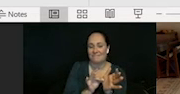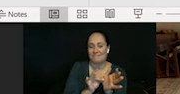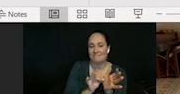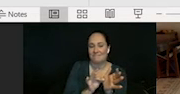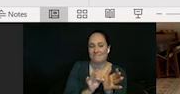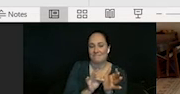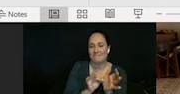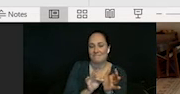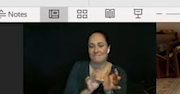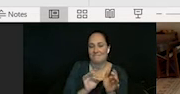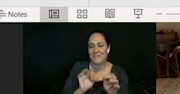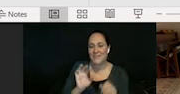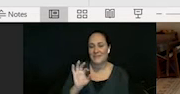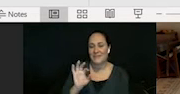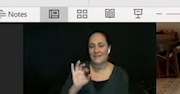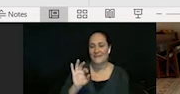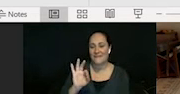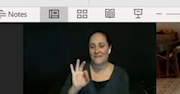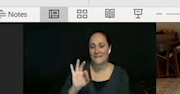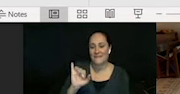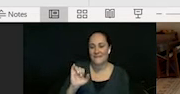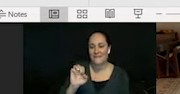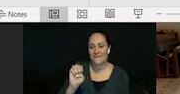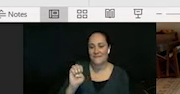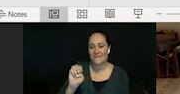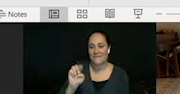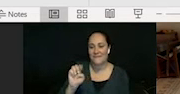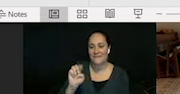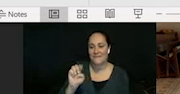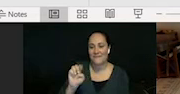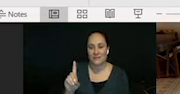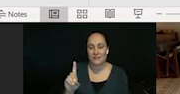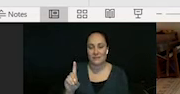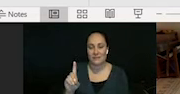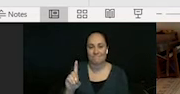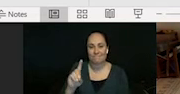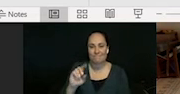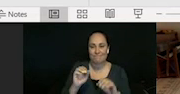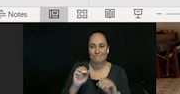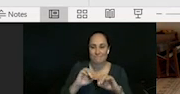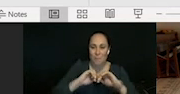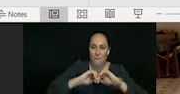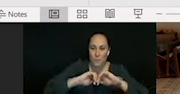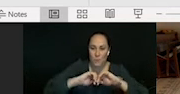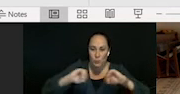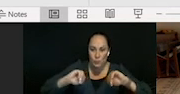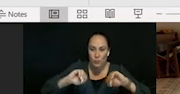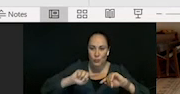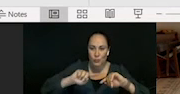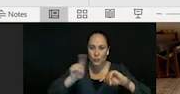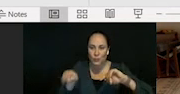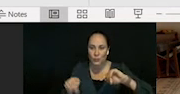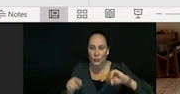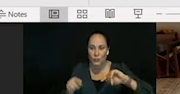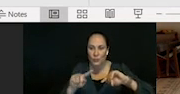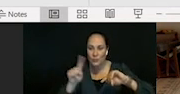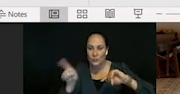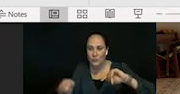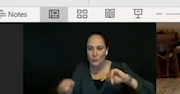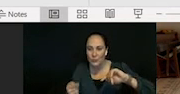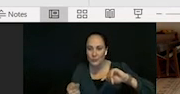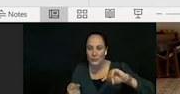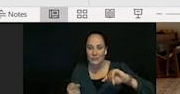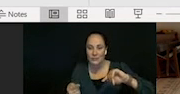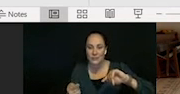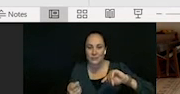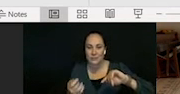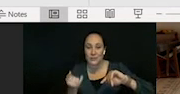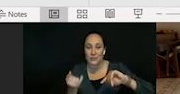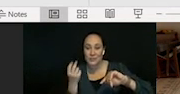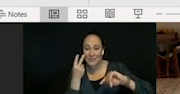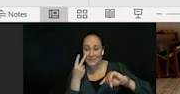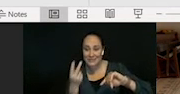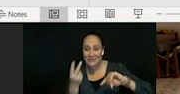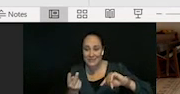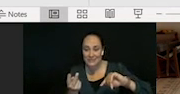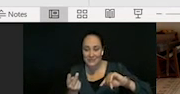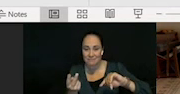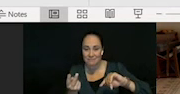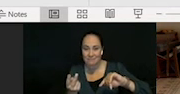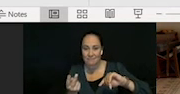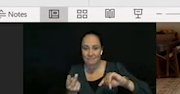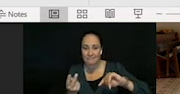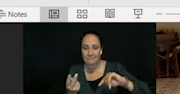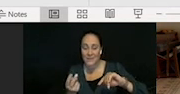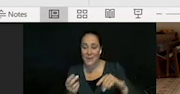generated by a magnet is by using iron fillings. So if you place a magnet down on a sheet of paper, and